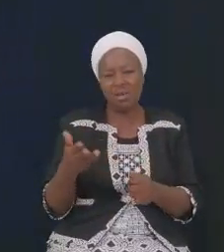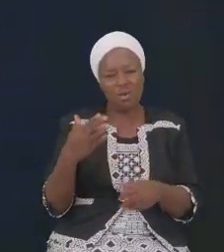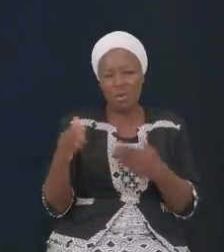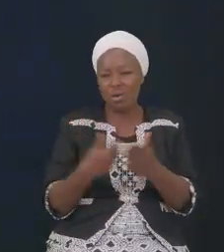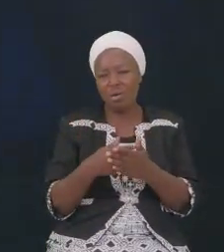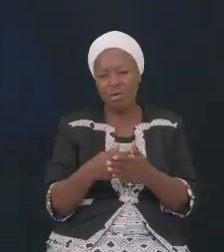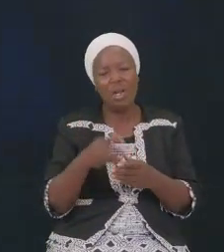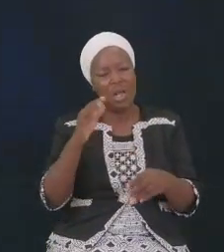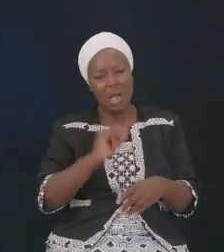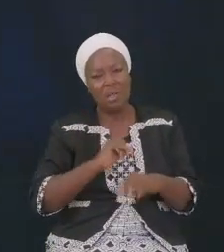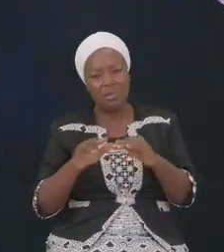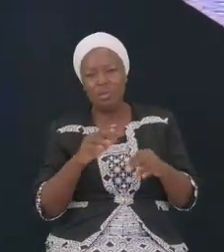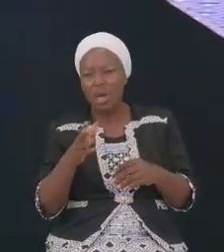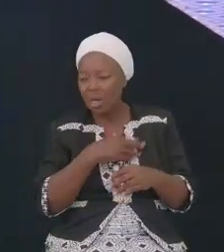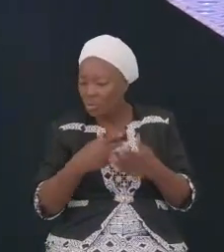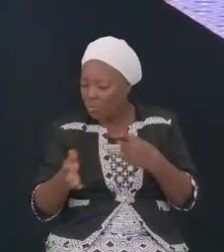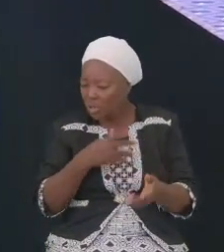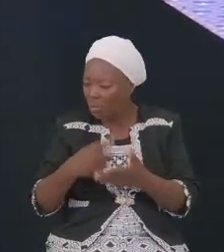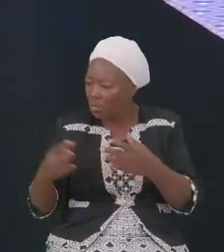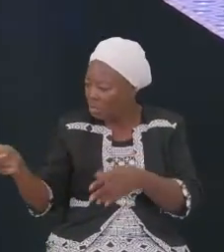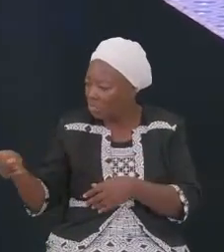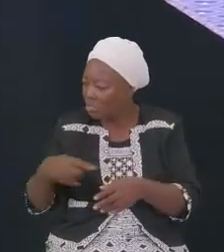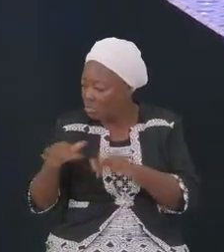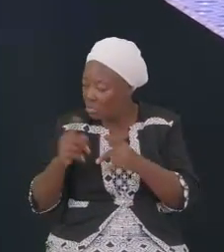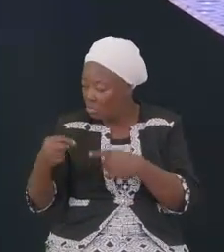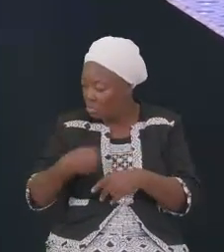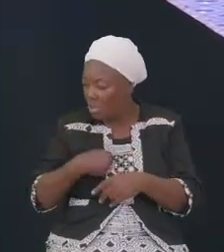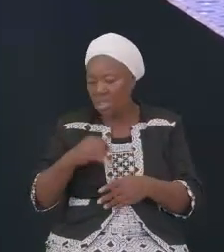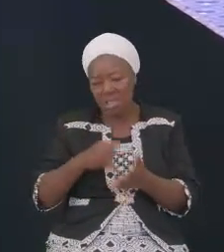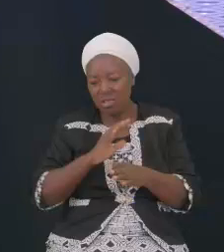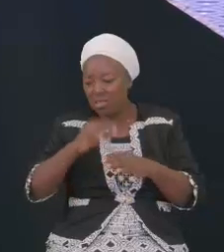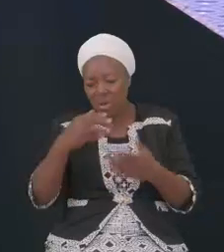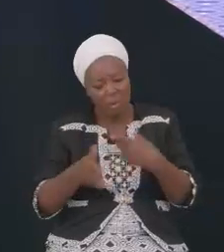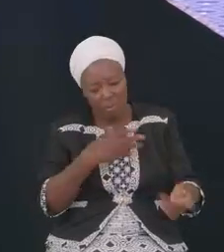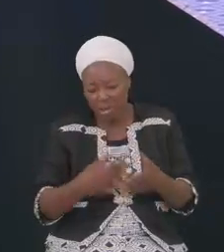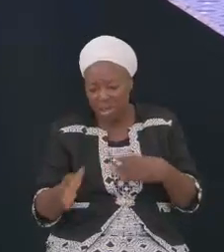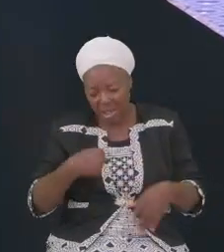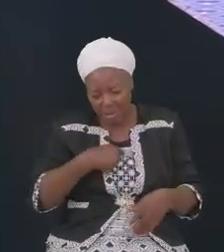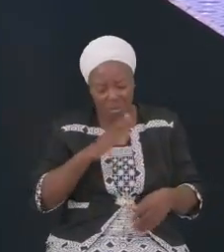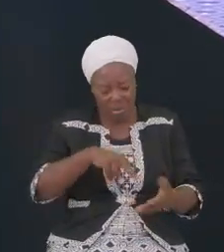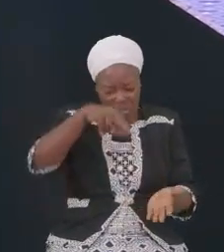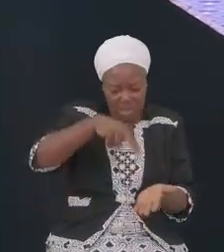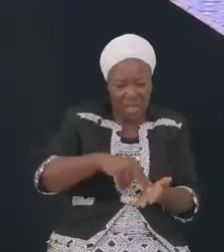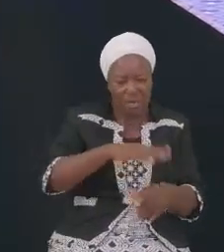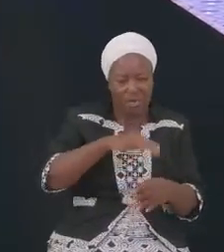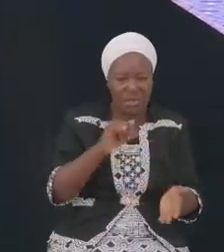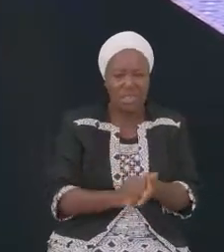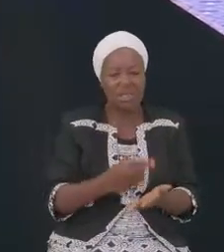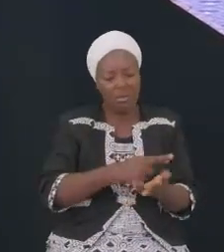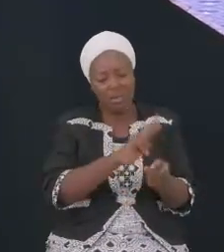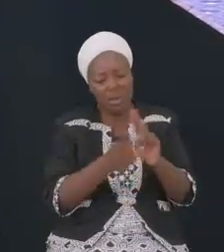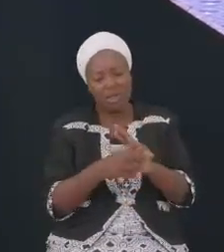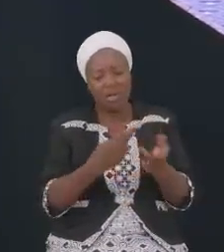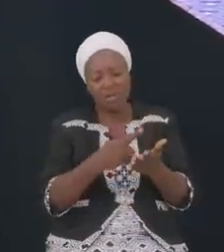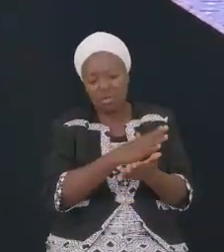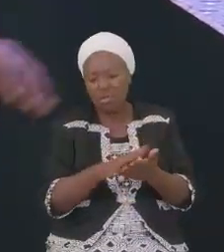matter. I am going to stay and stand with that repentance, with restitution, with righteousness, and I want to